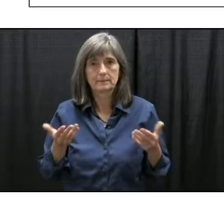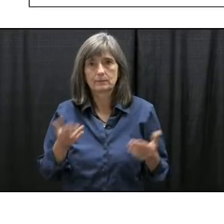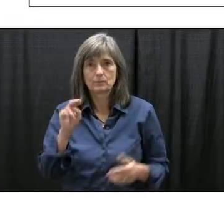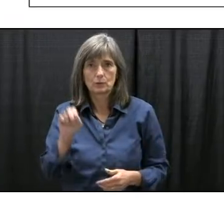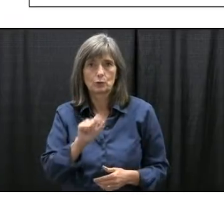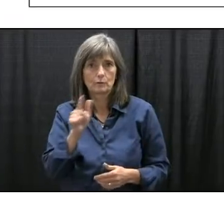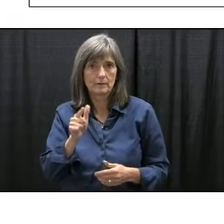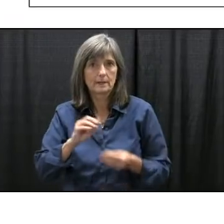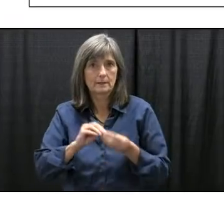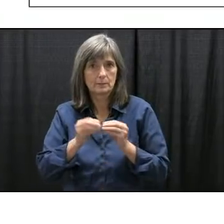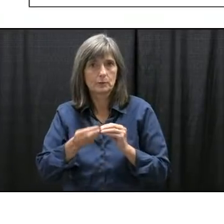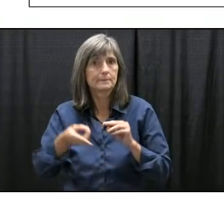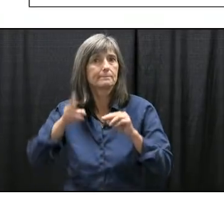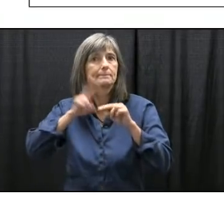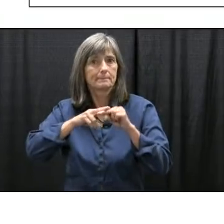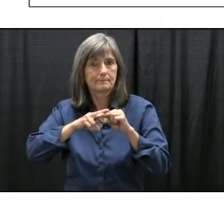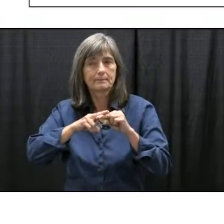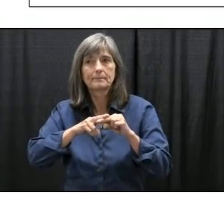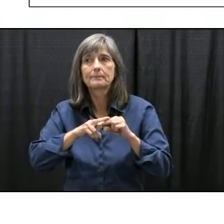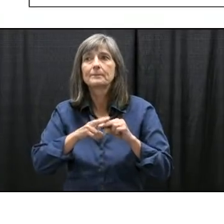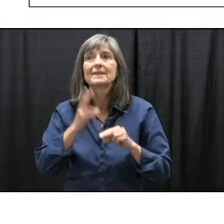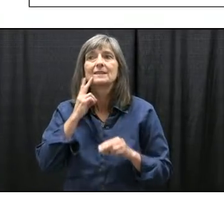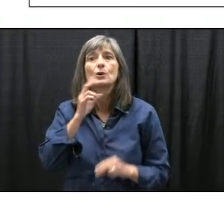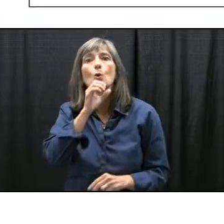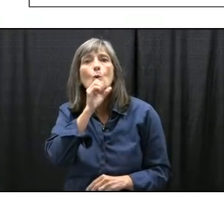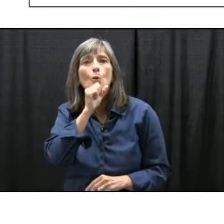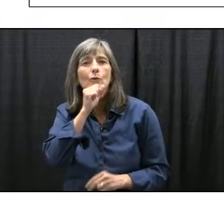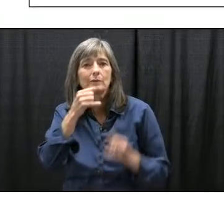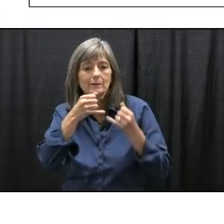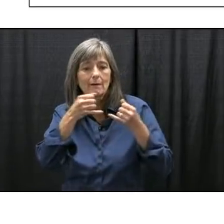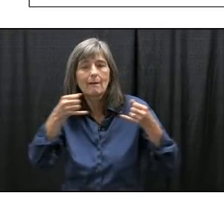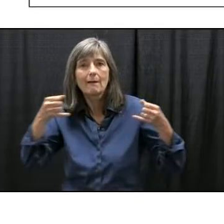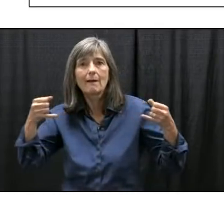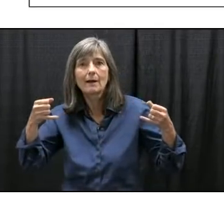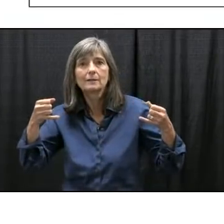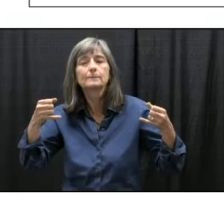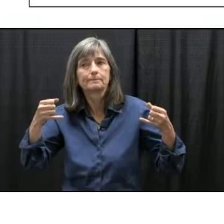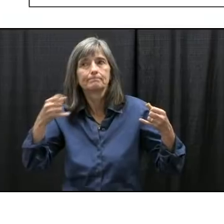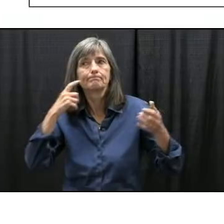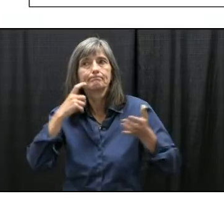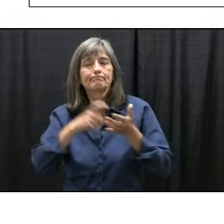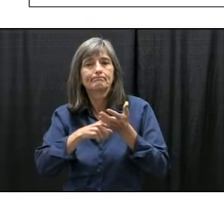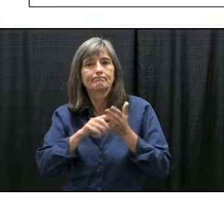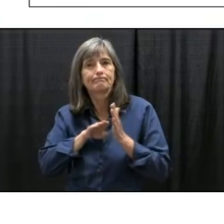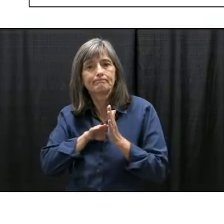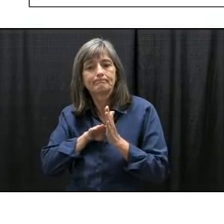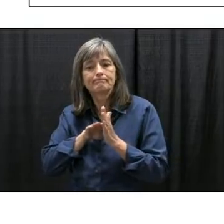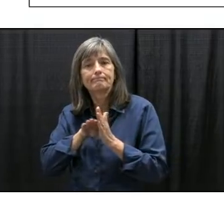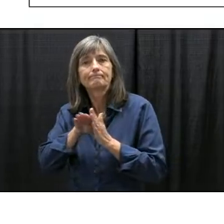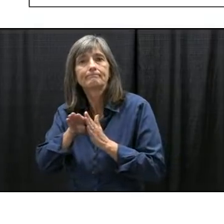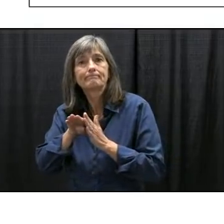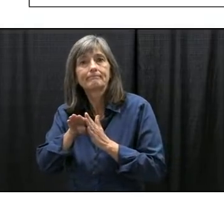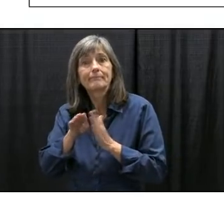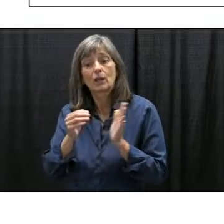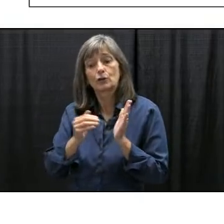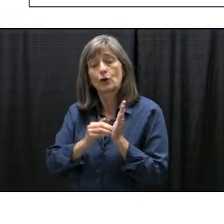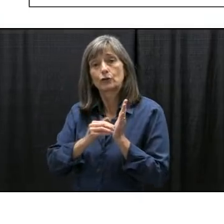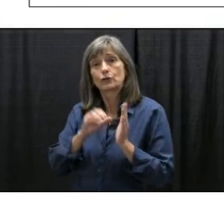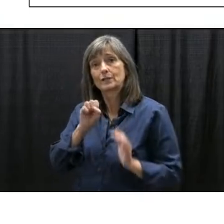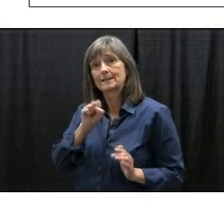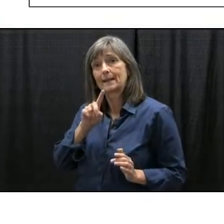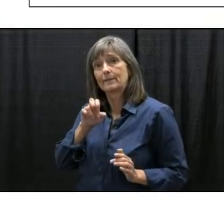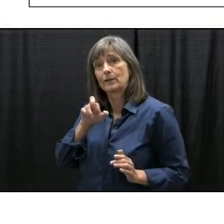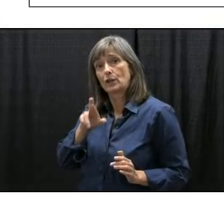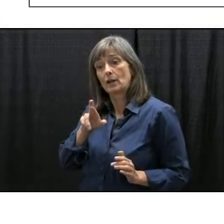and Labrador. And so if you look at the orange line here, we've certainly had an uptick, and as Dr. Sevier mentioned last week, we're